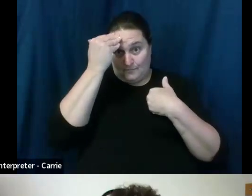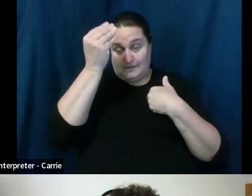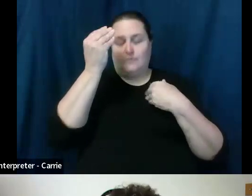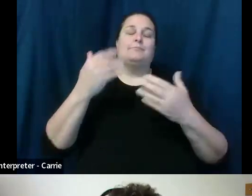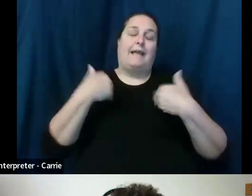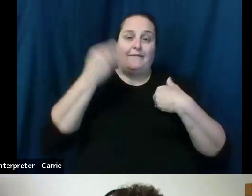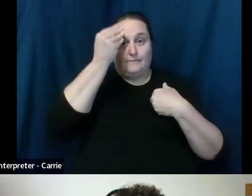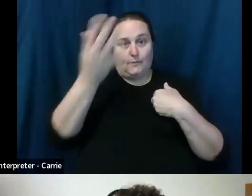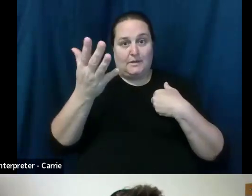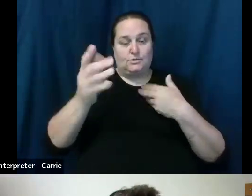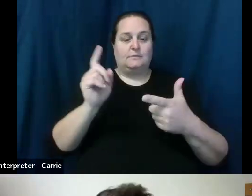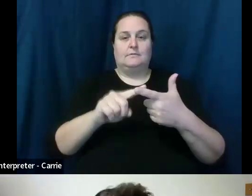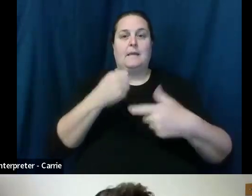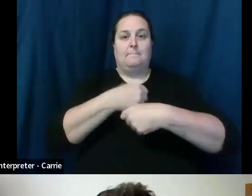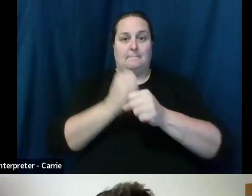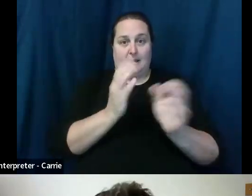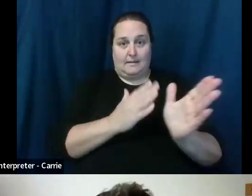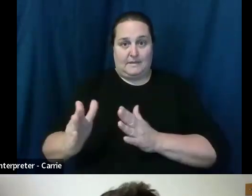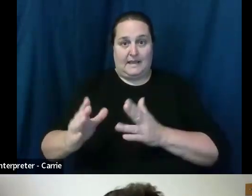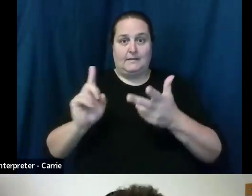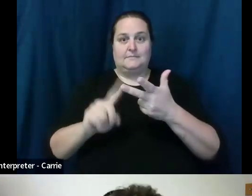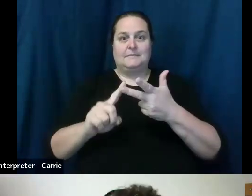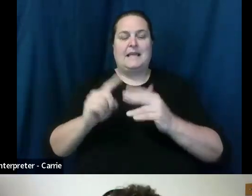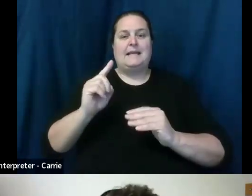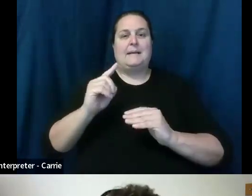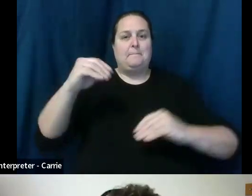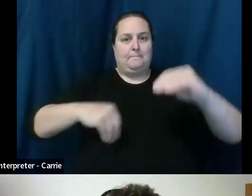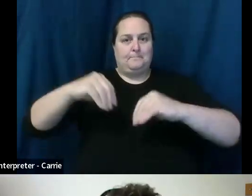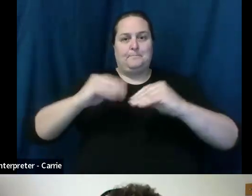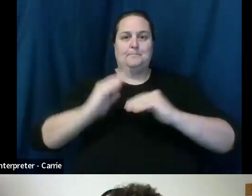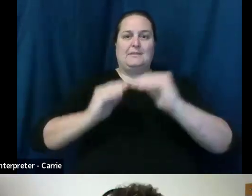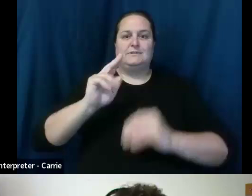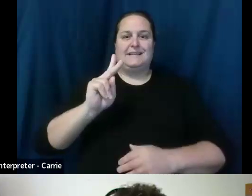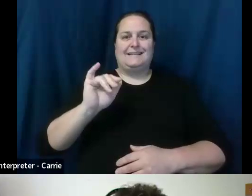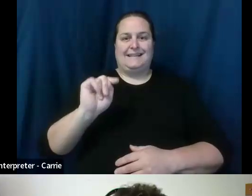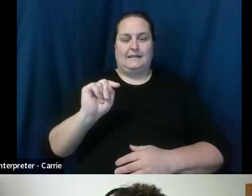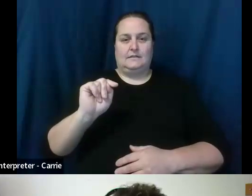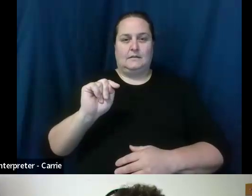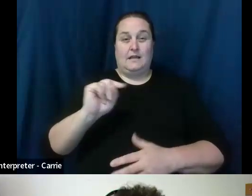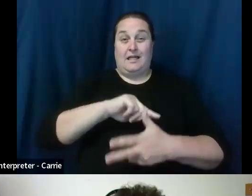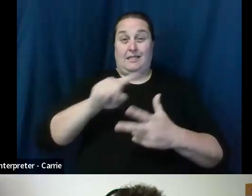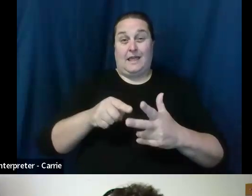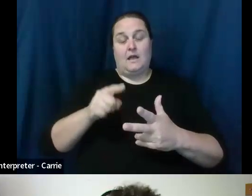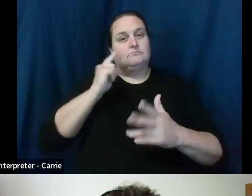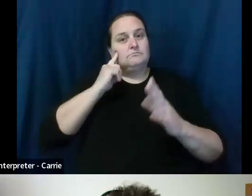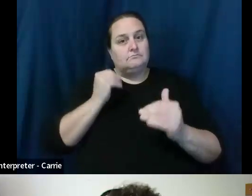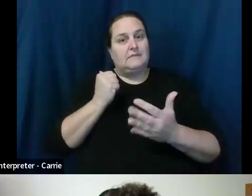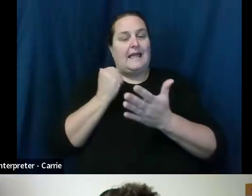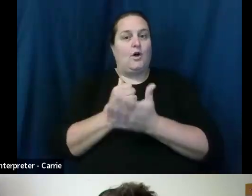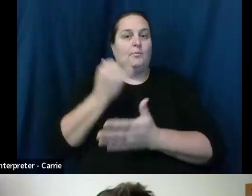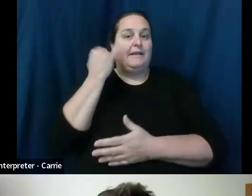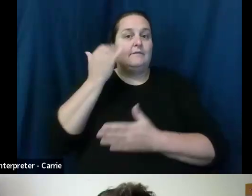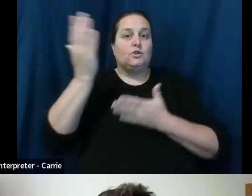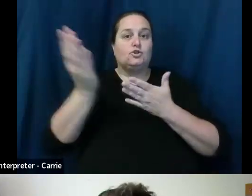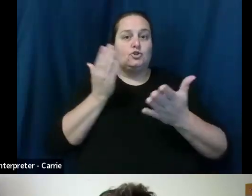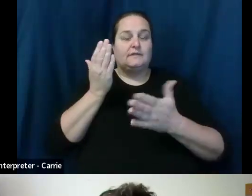plan, and build a kit. And all of that is going to be hopefully preparing you to be without outside services for